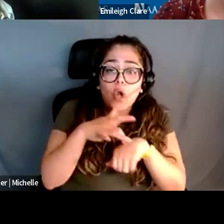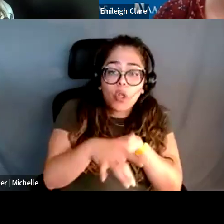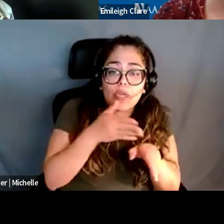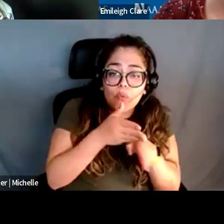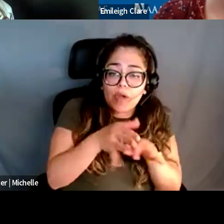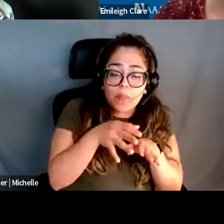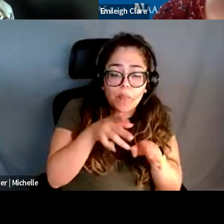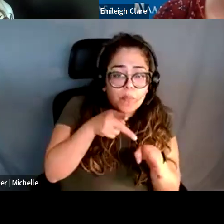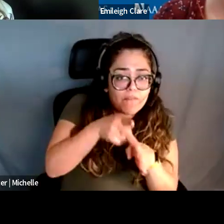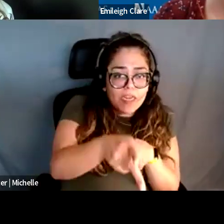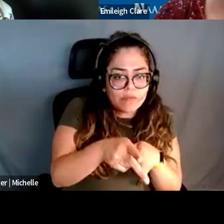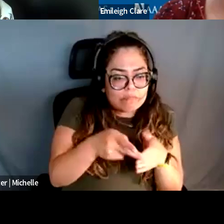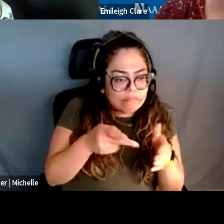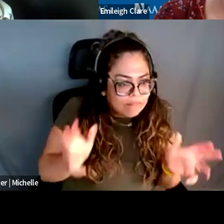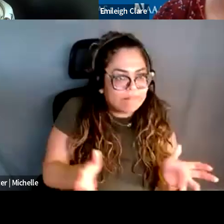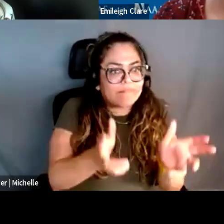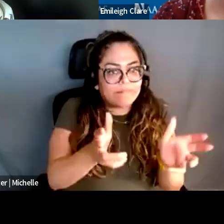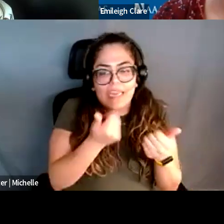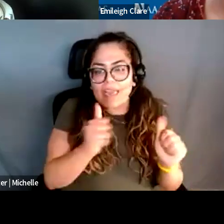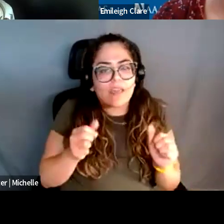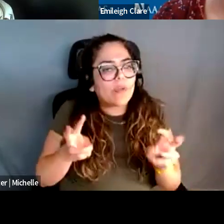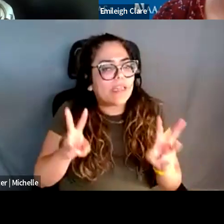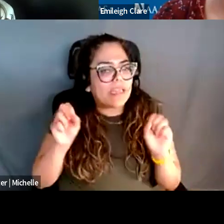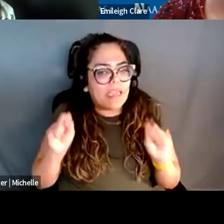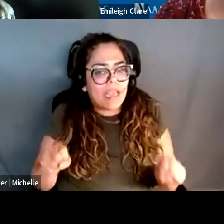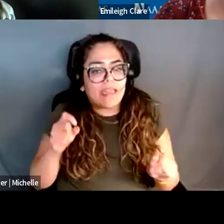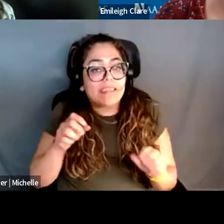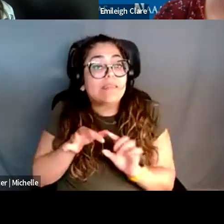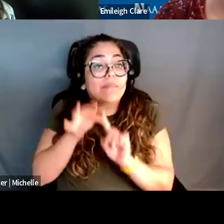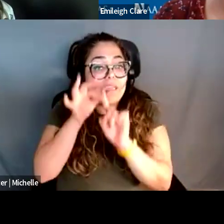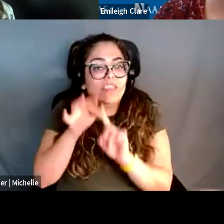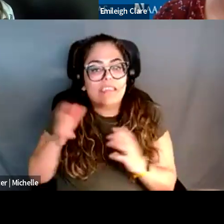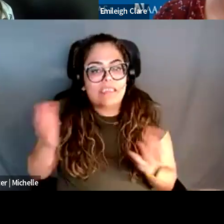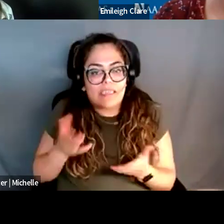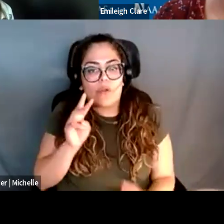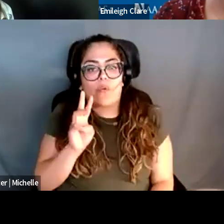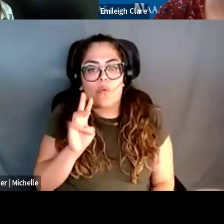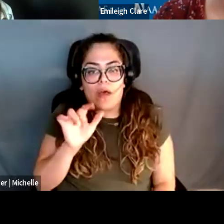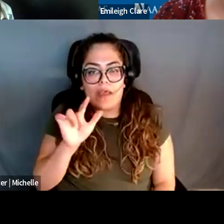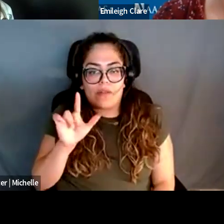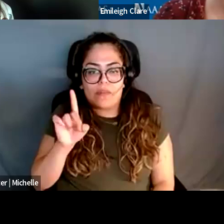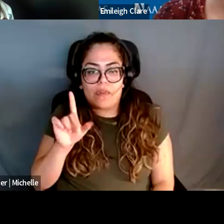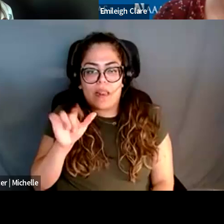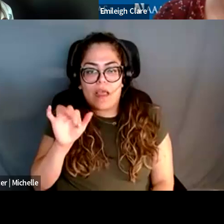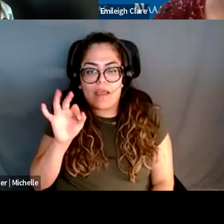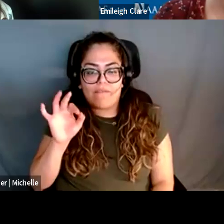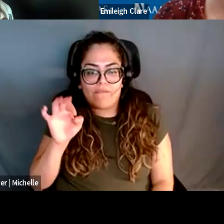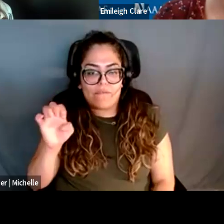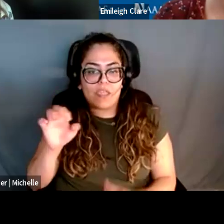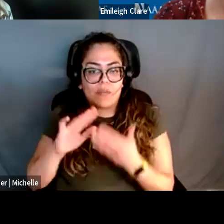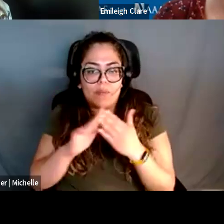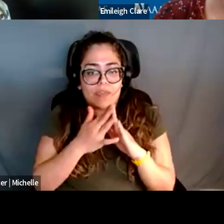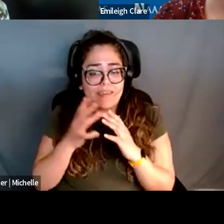can. And with the wildlife community in particular, I found everyone to just be extremely welcoming and wanting to help